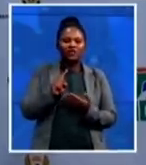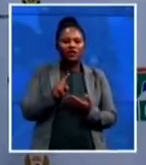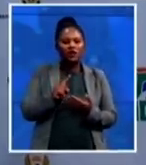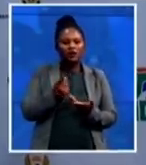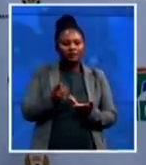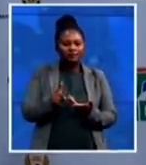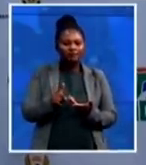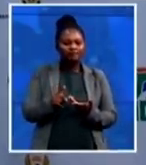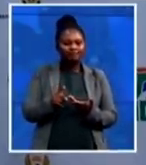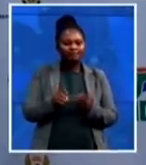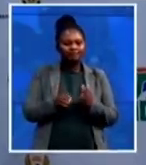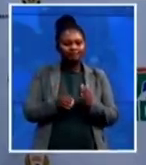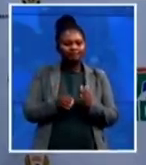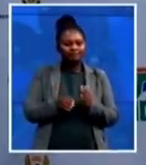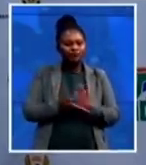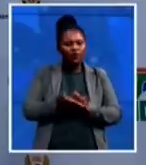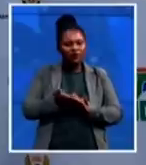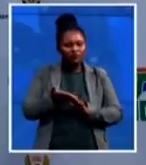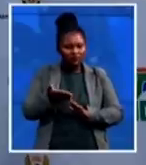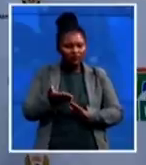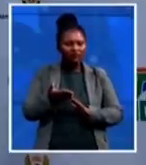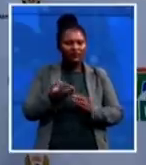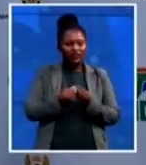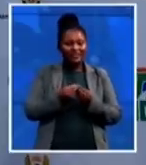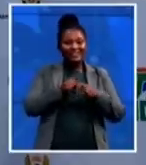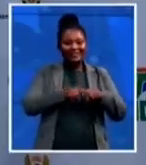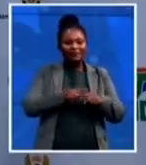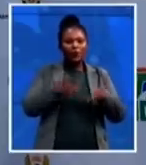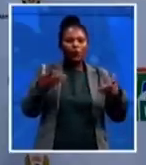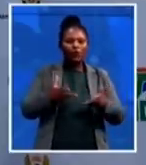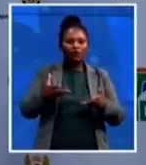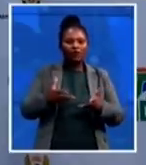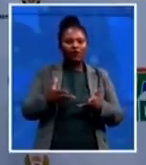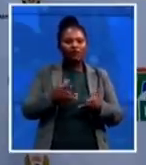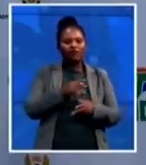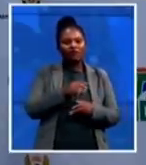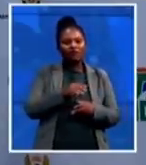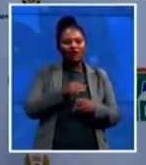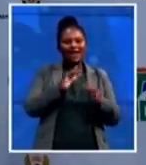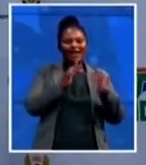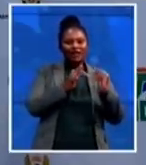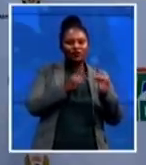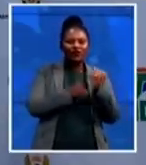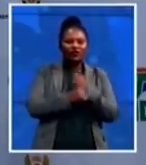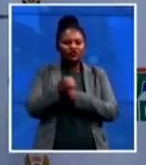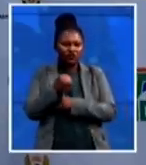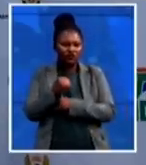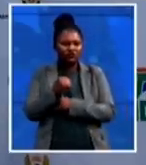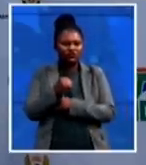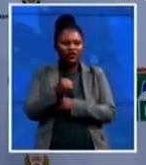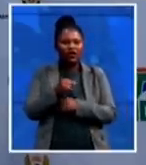infrastructure. Infrastructure networks, meaning what? Mobility, information